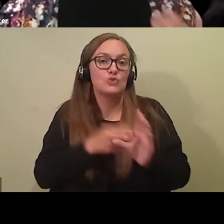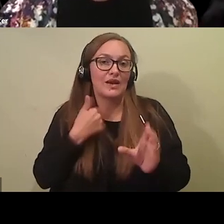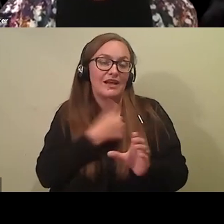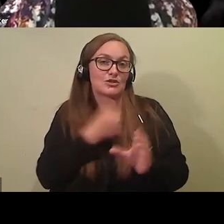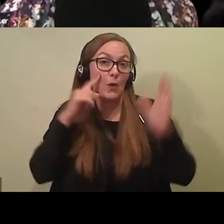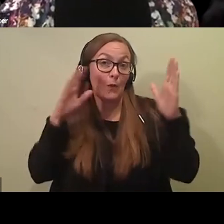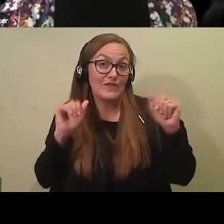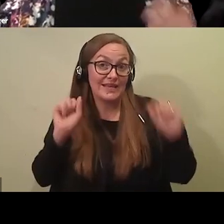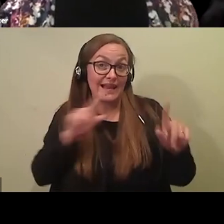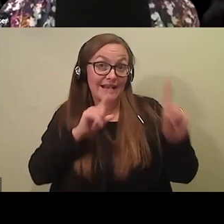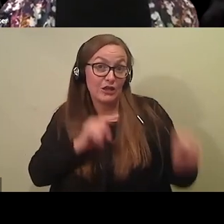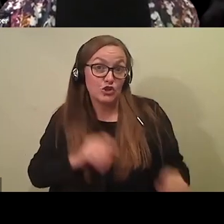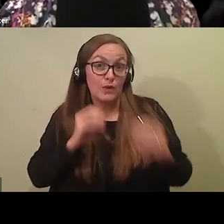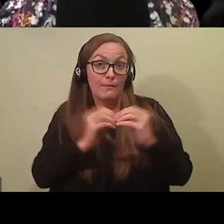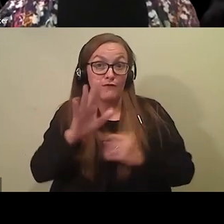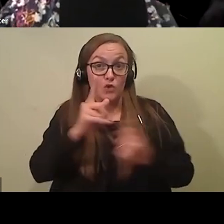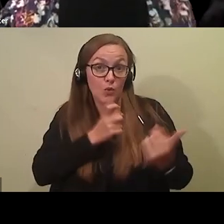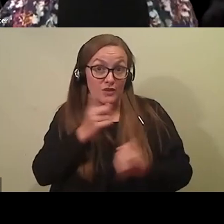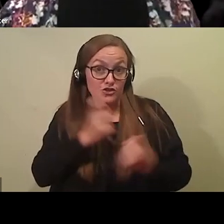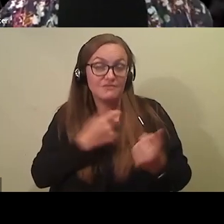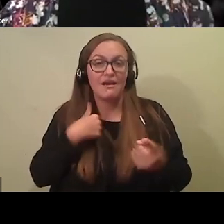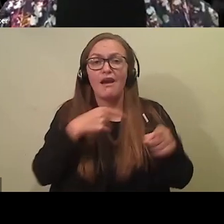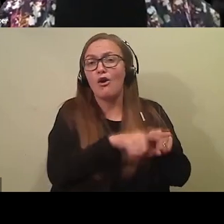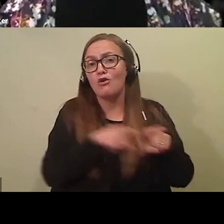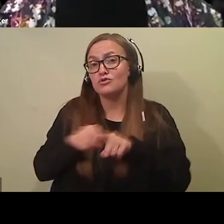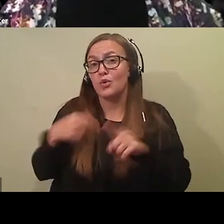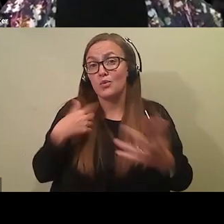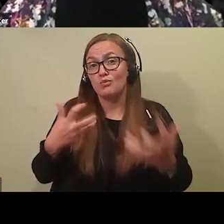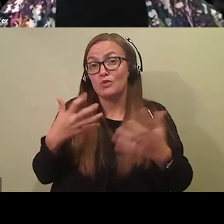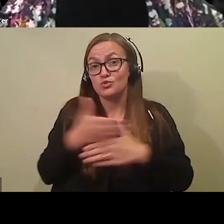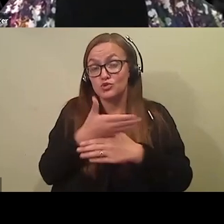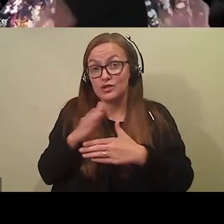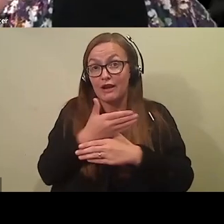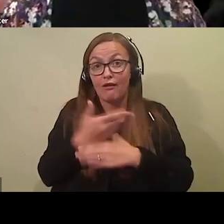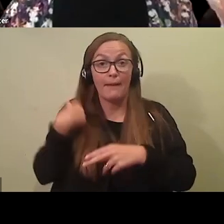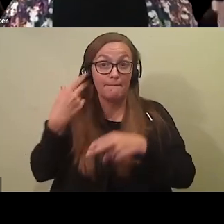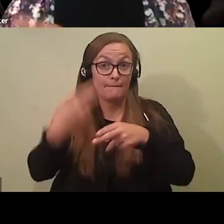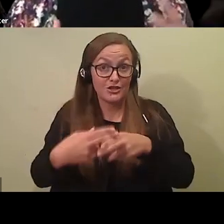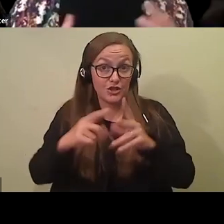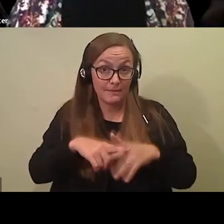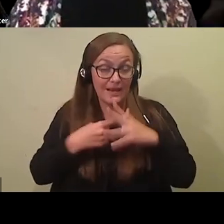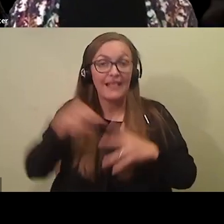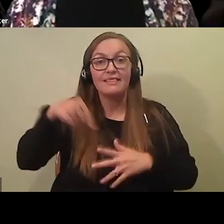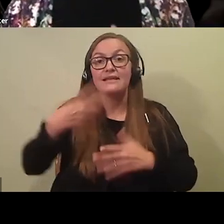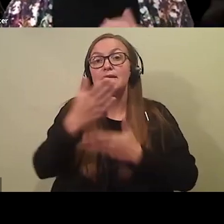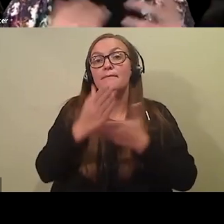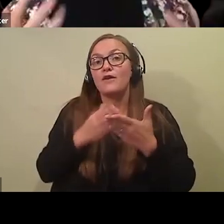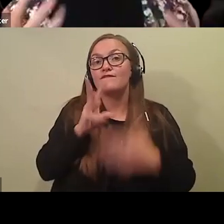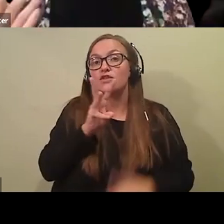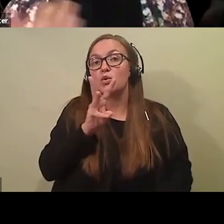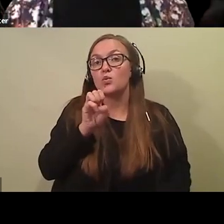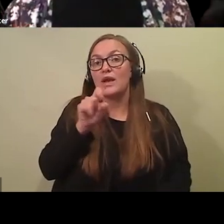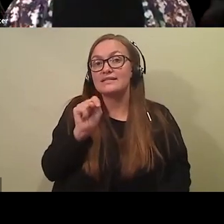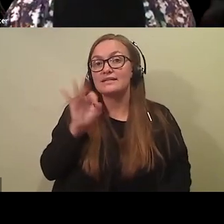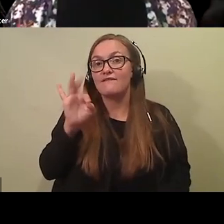questions then. I also want to share that, as I mentioned in the beginning, this is part of the WestFest series, which has